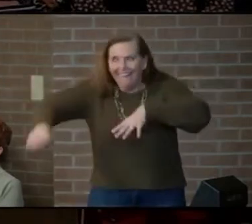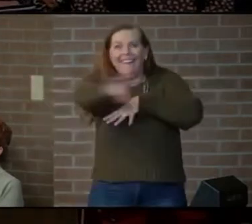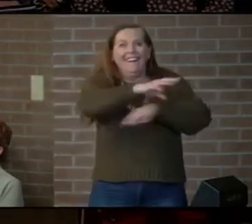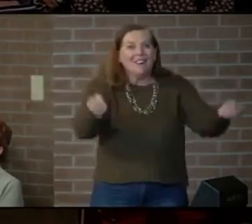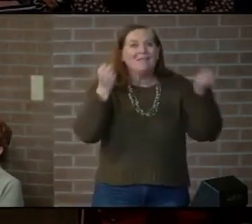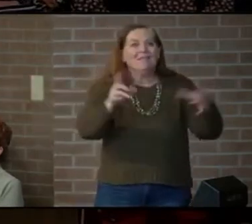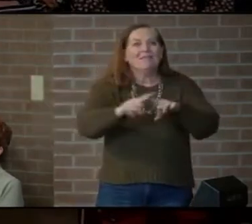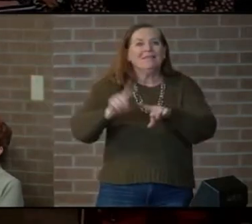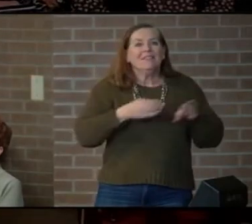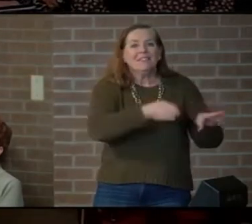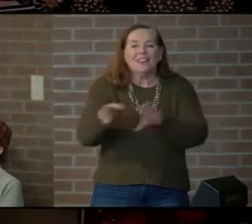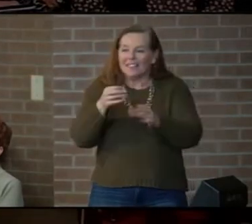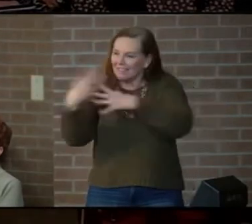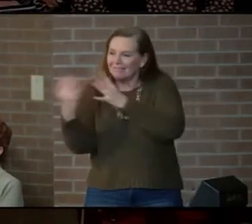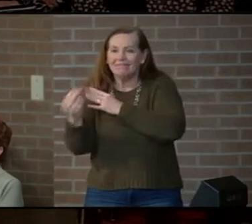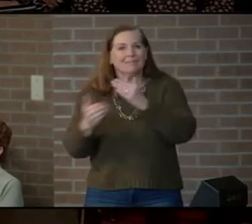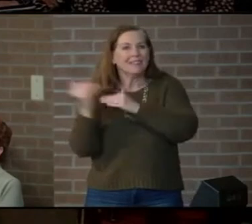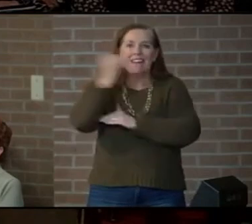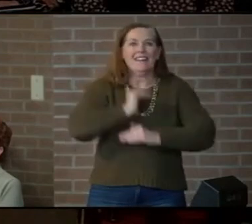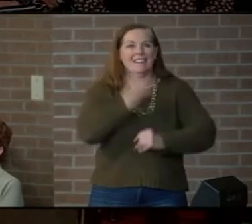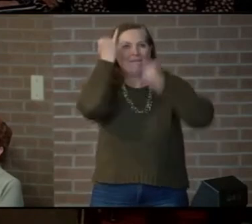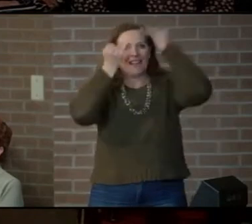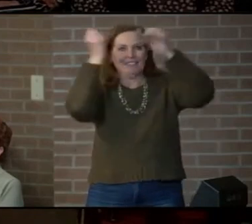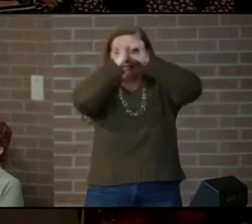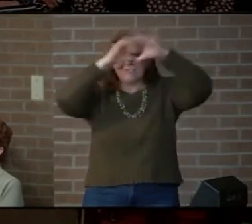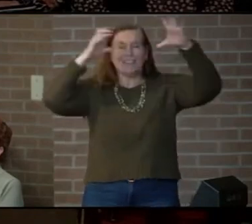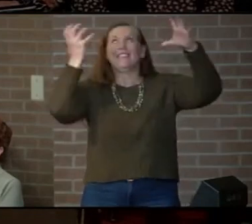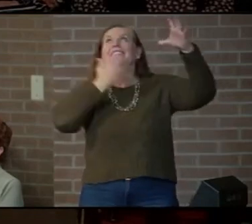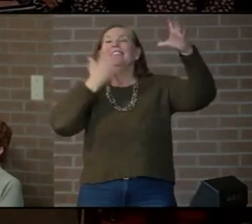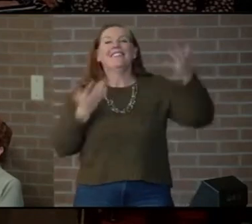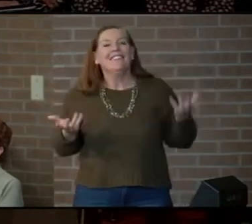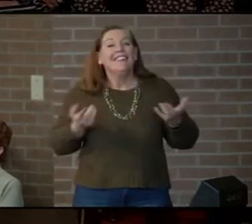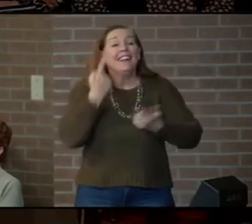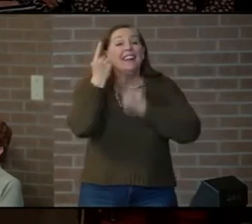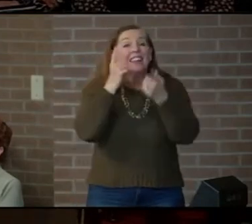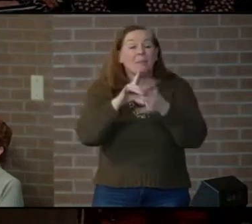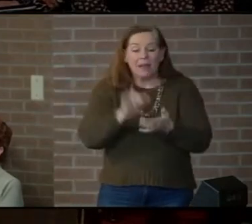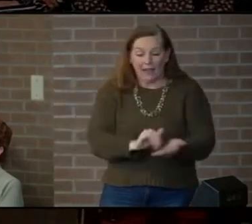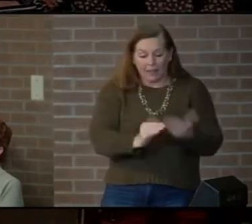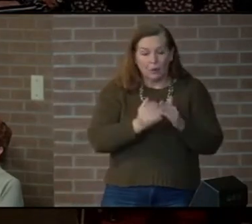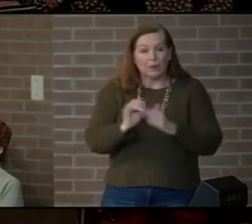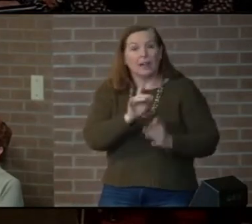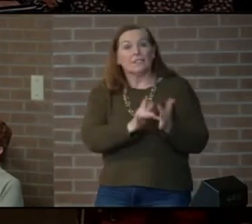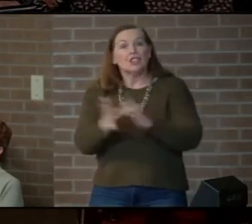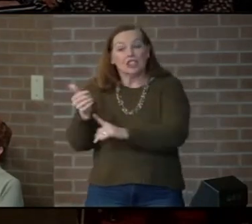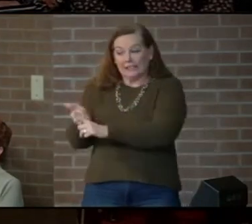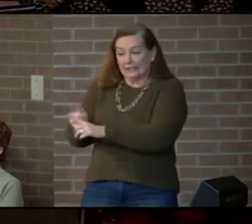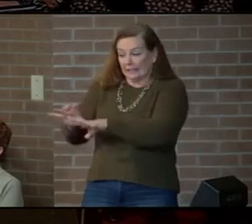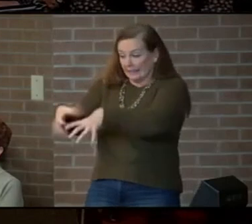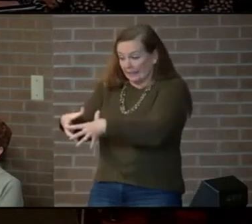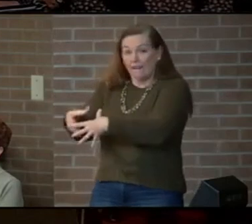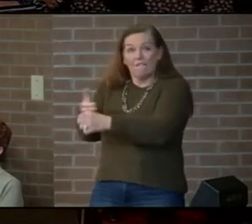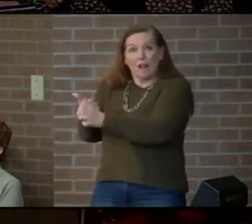ways that are beyond our imaginations. I mean, just think about the community of Jesus' followers and how small